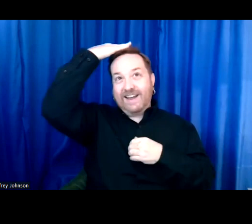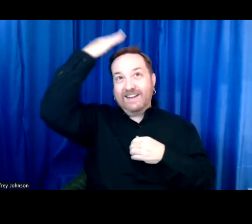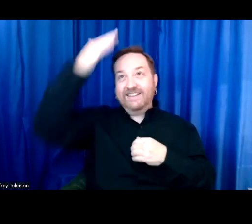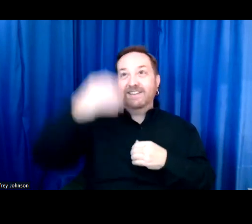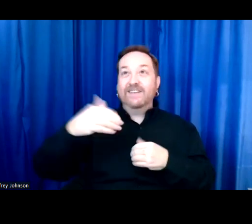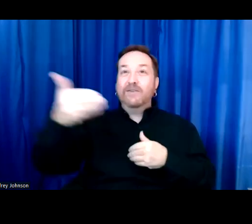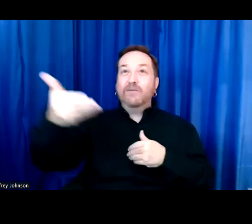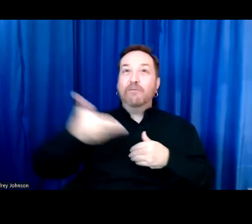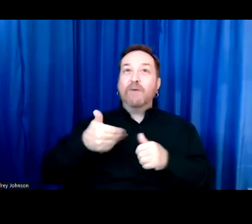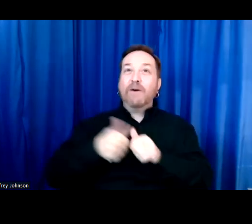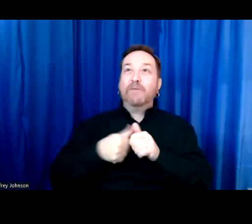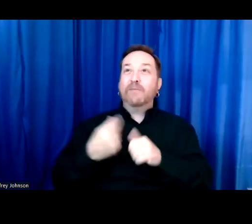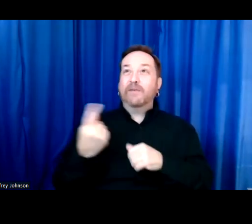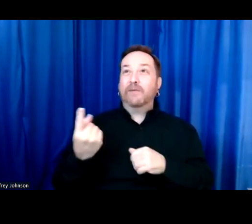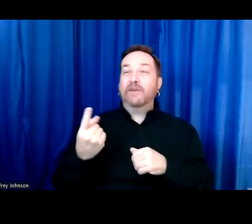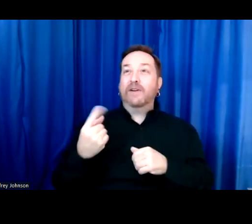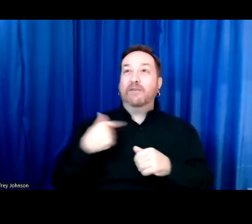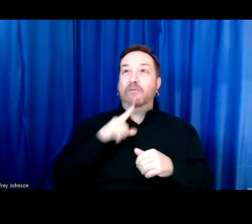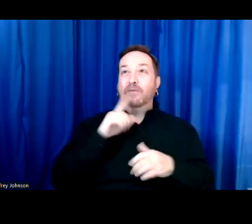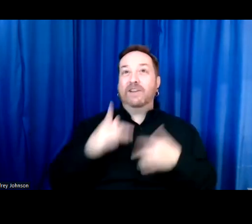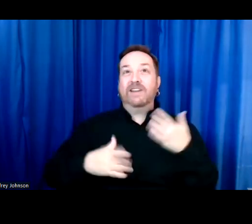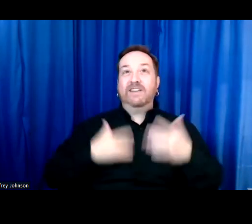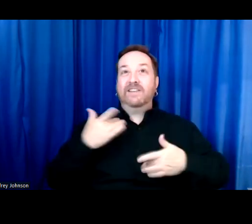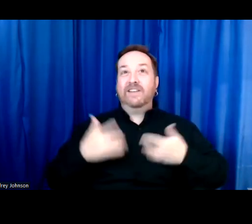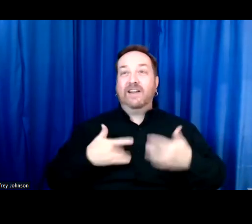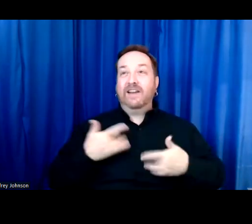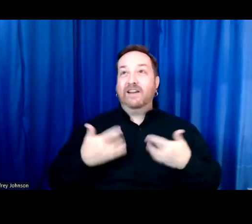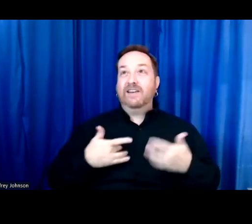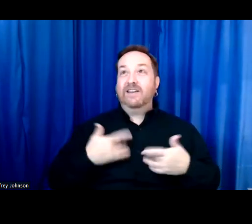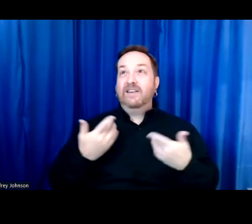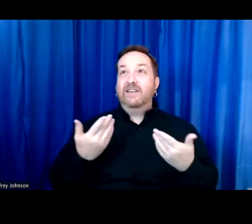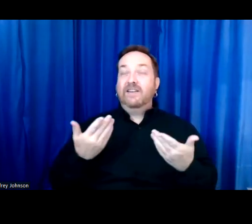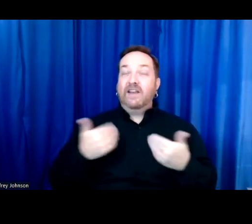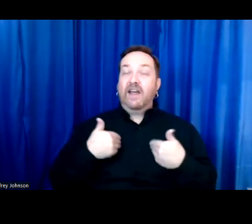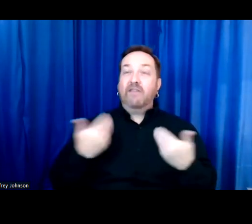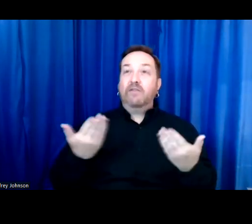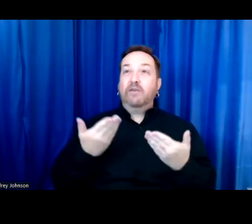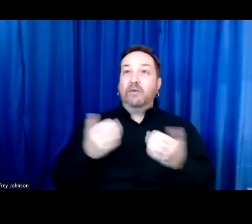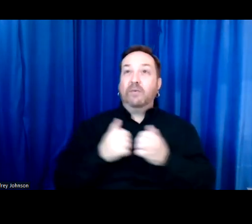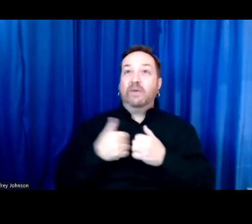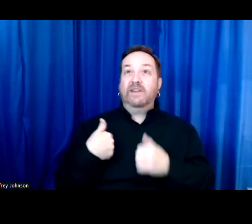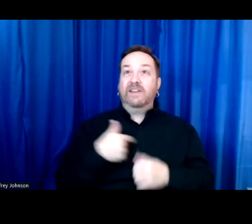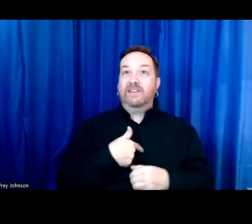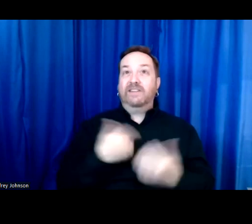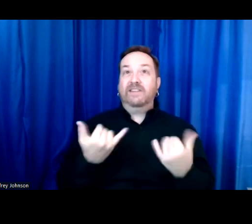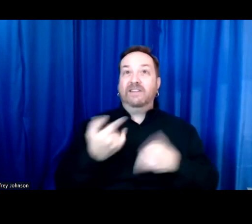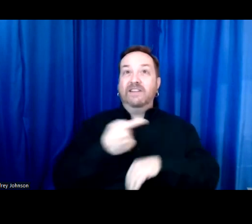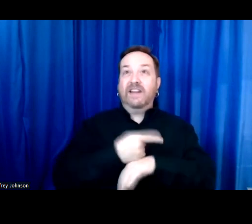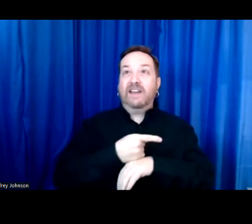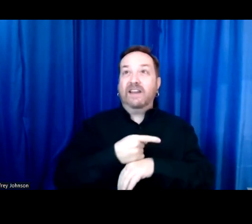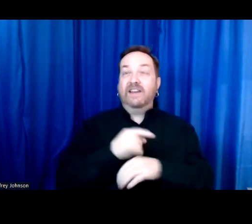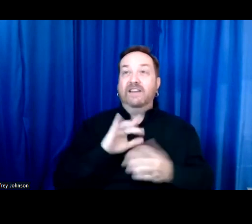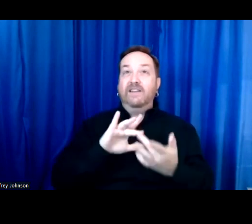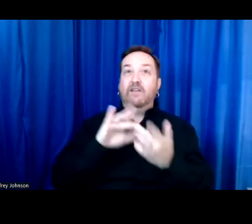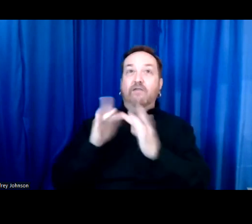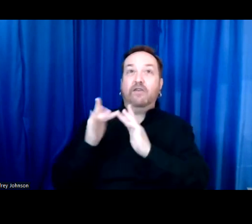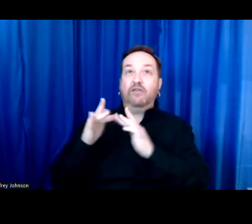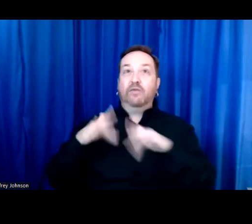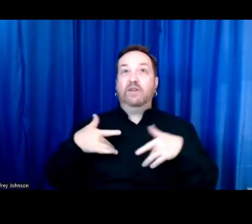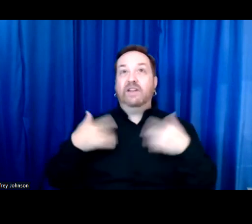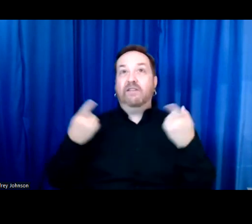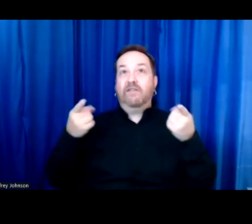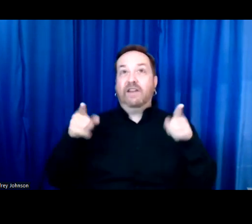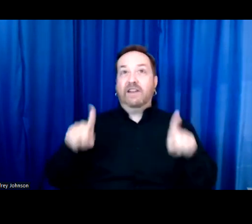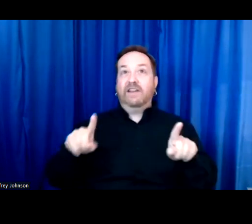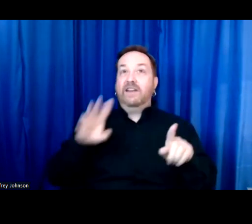Welcome, everybody. We are really excited to have you all with us at this virtual event and talk some